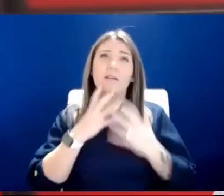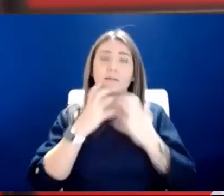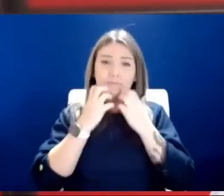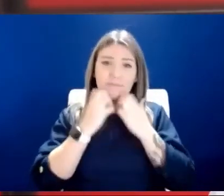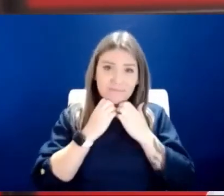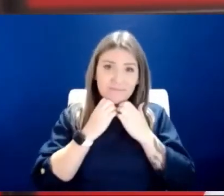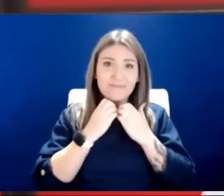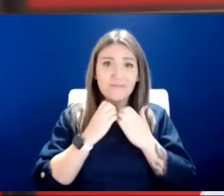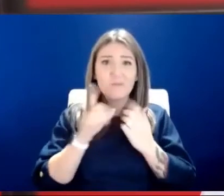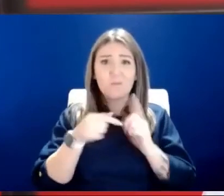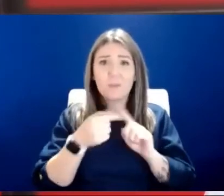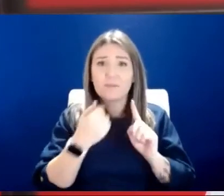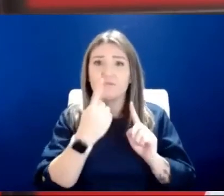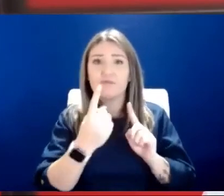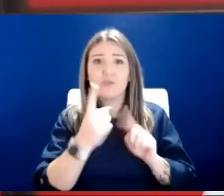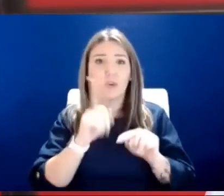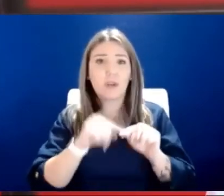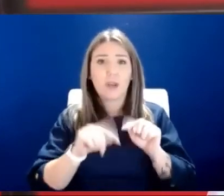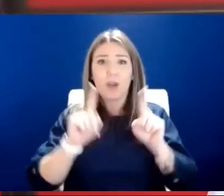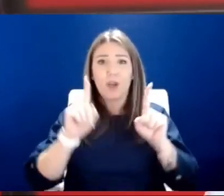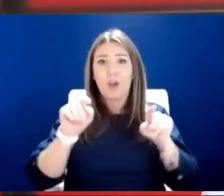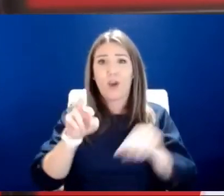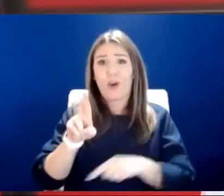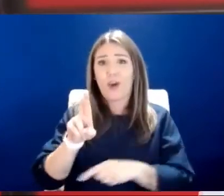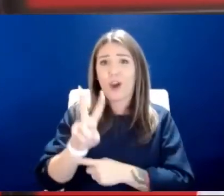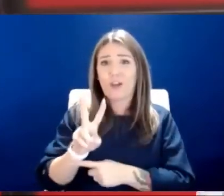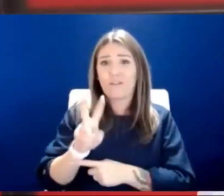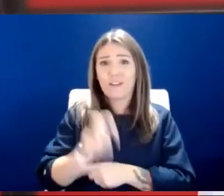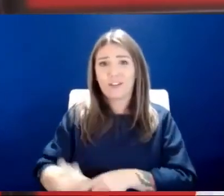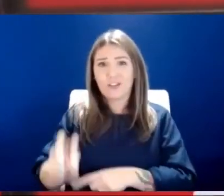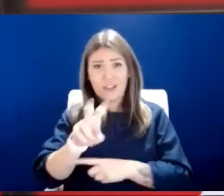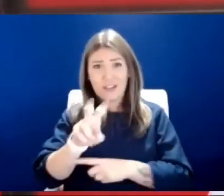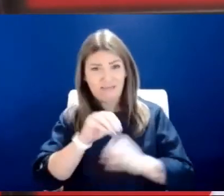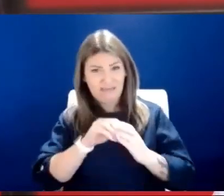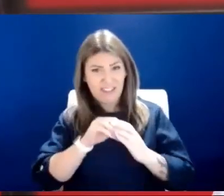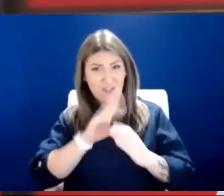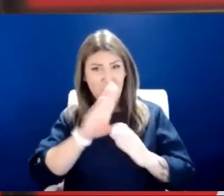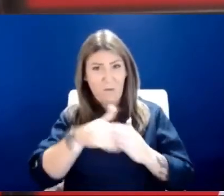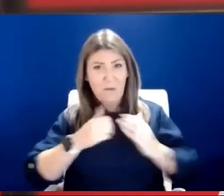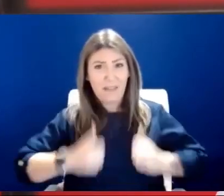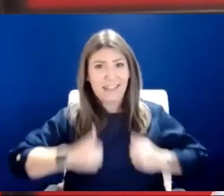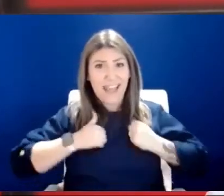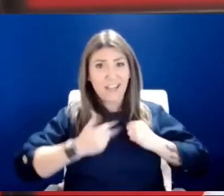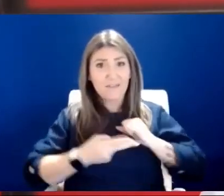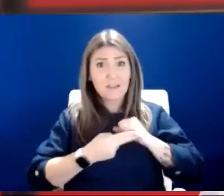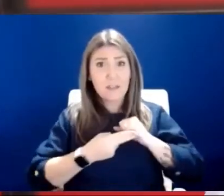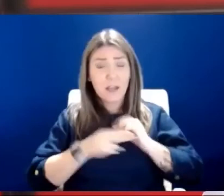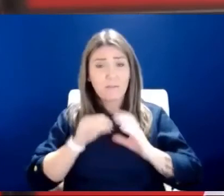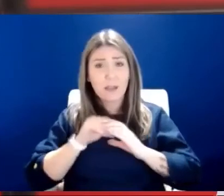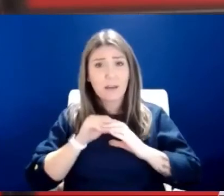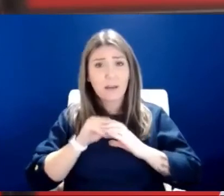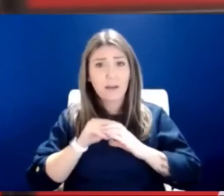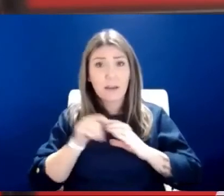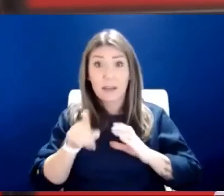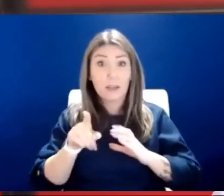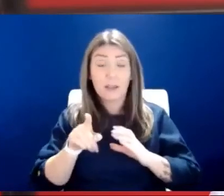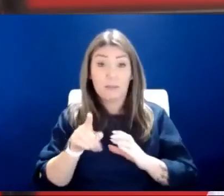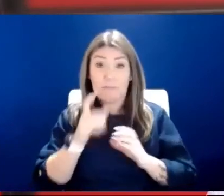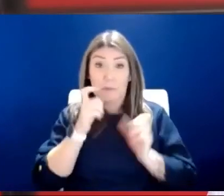cannot go to his RV trip, which he's invested his lifetime savings to do that, he did that. He did not go to that